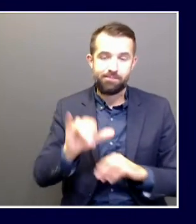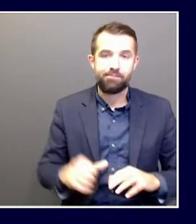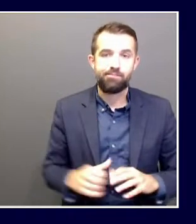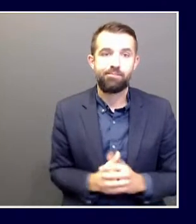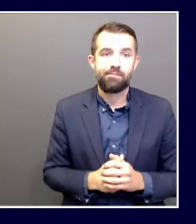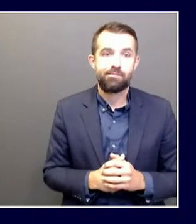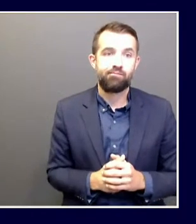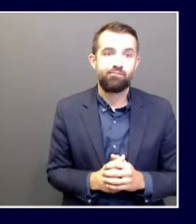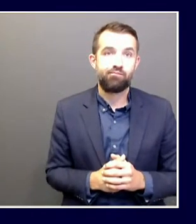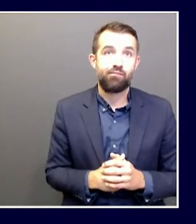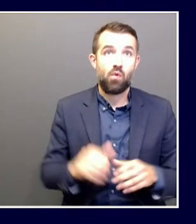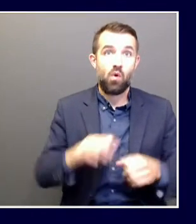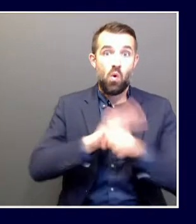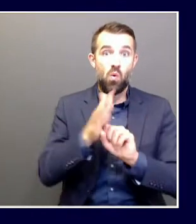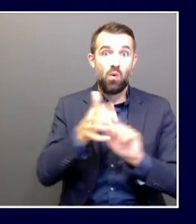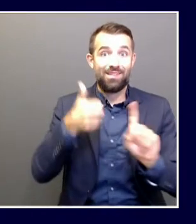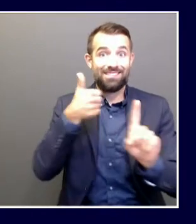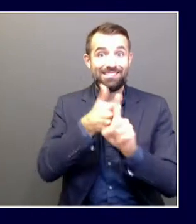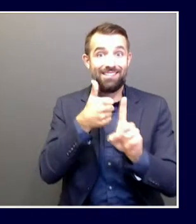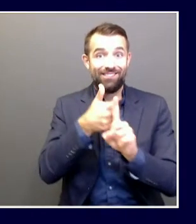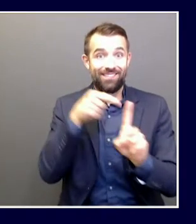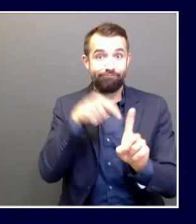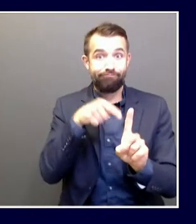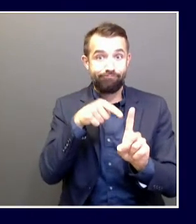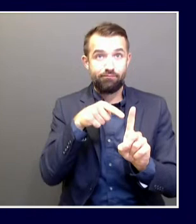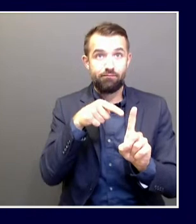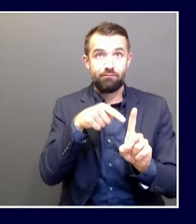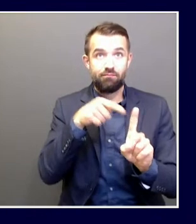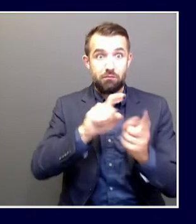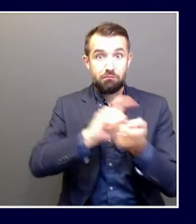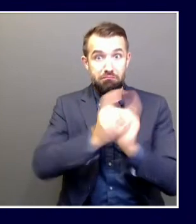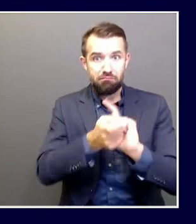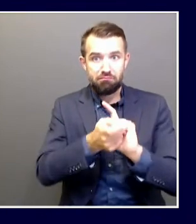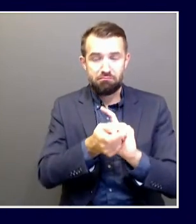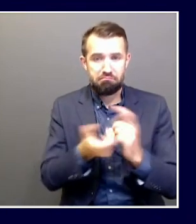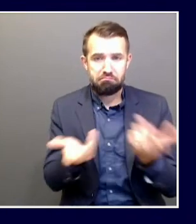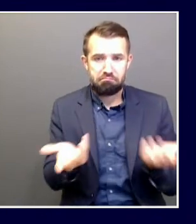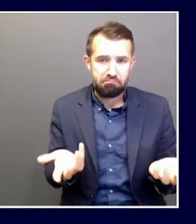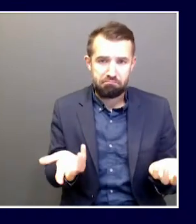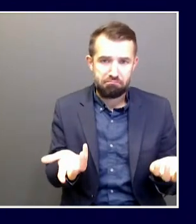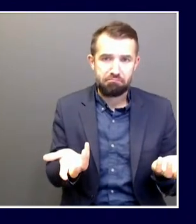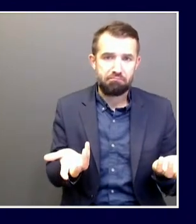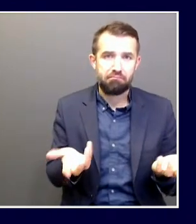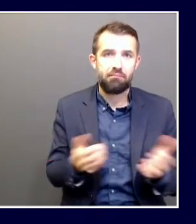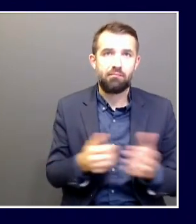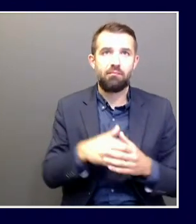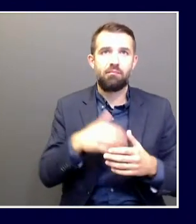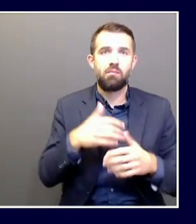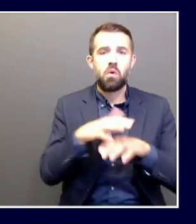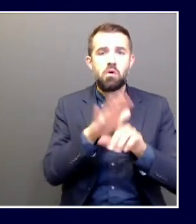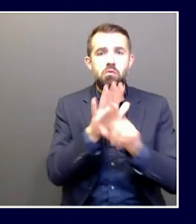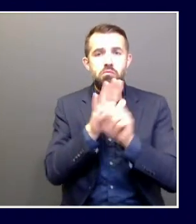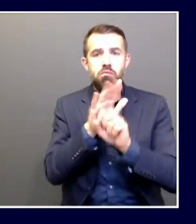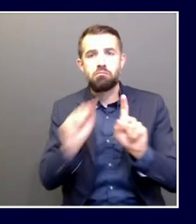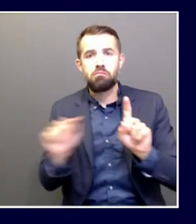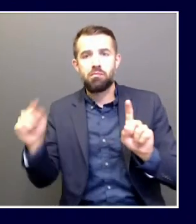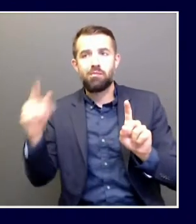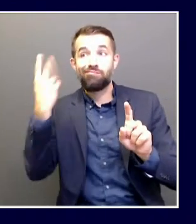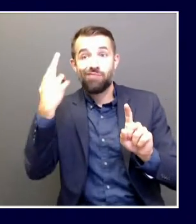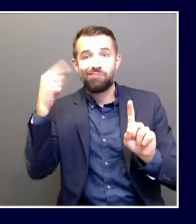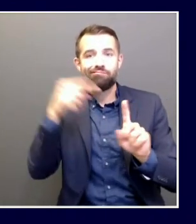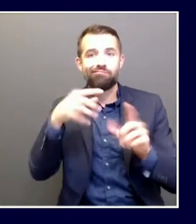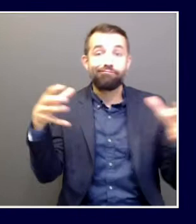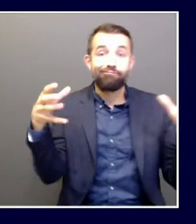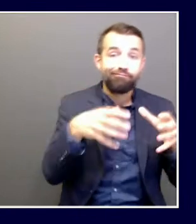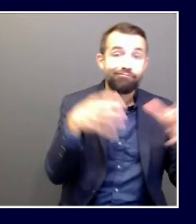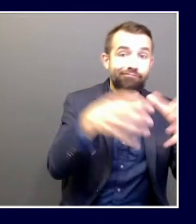changed. It's probably just as much driven by local trends, local factors that are driving people to get together in different ways